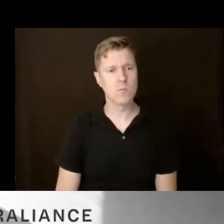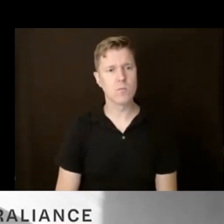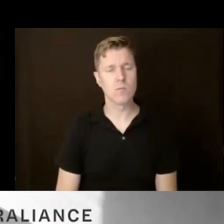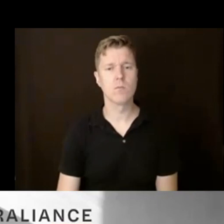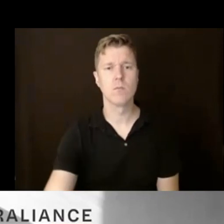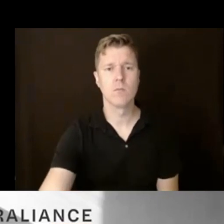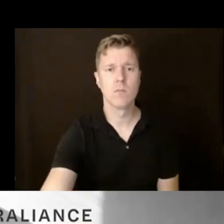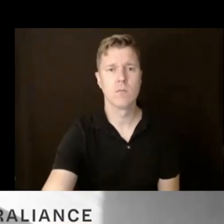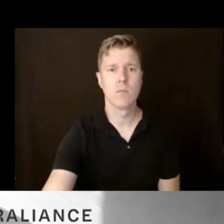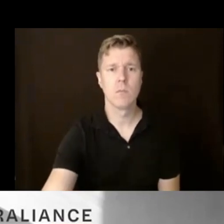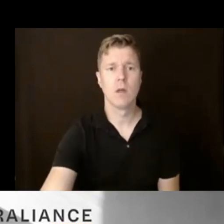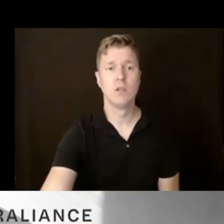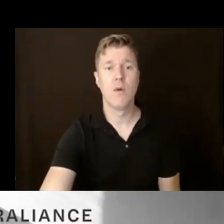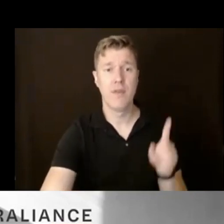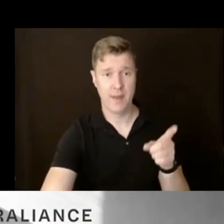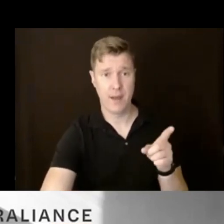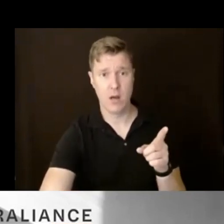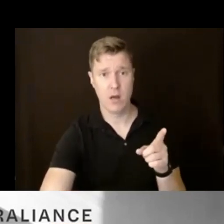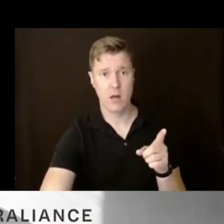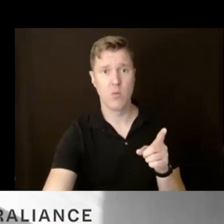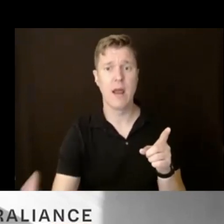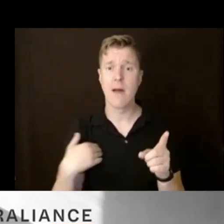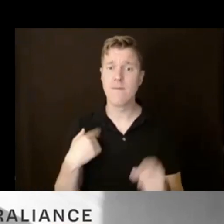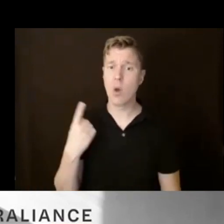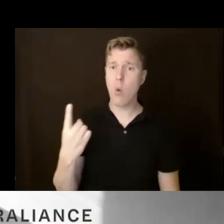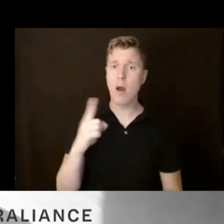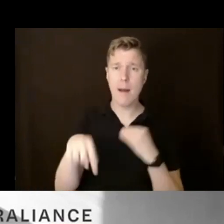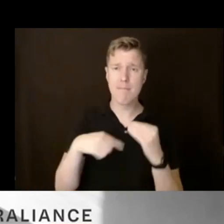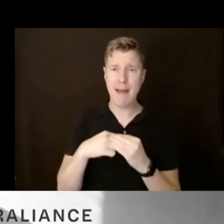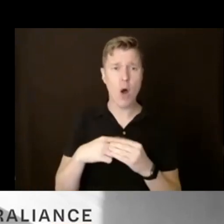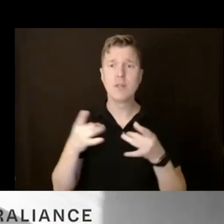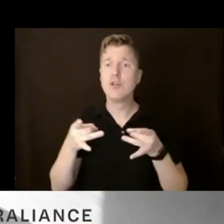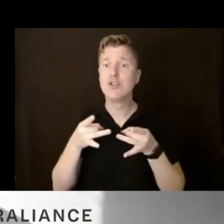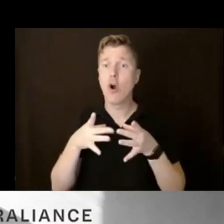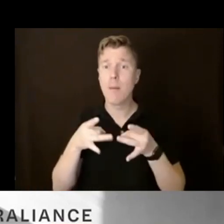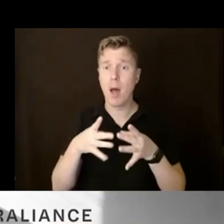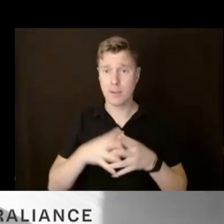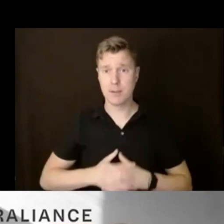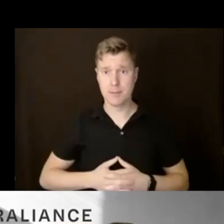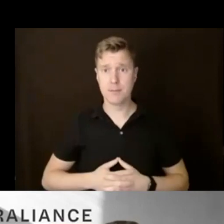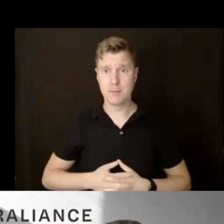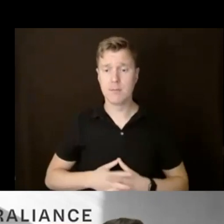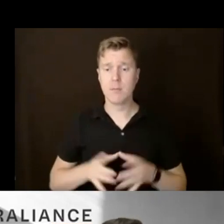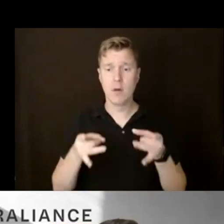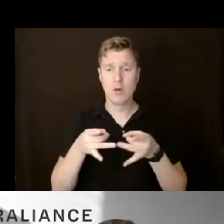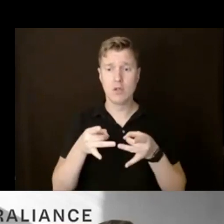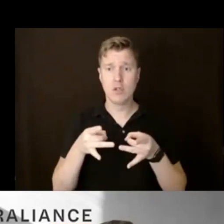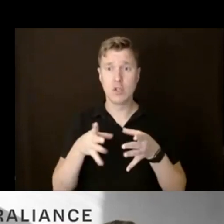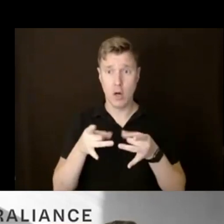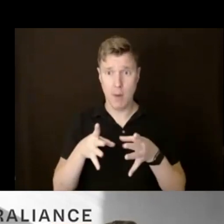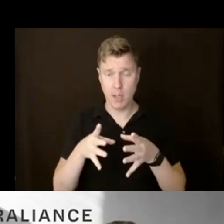Yeah, so here we have the one about Starbucks and